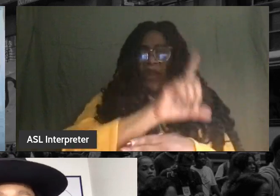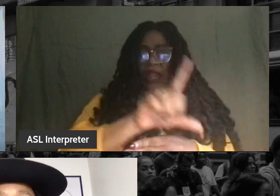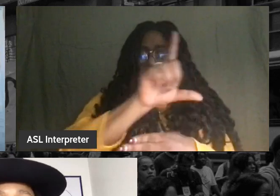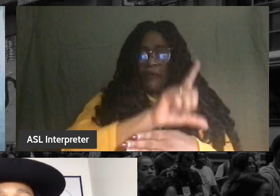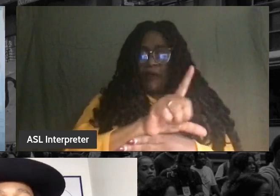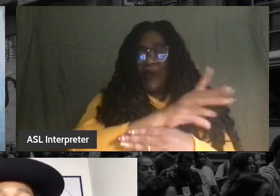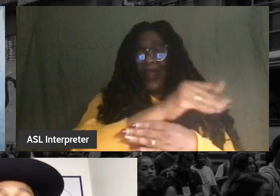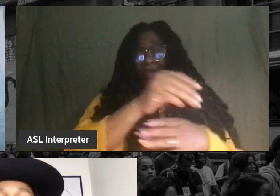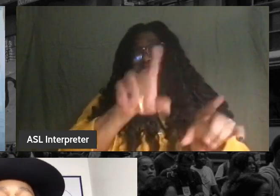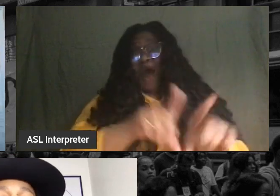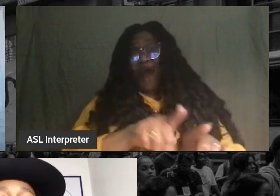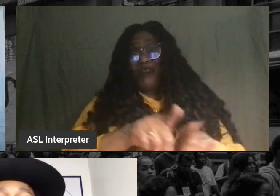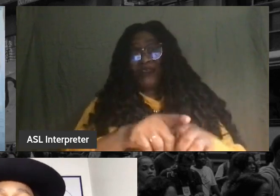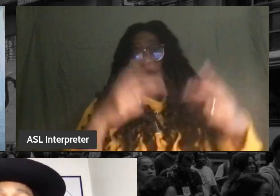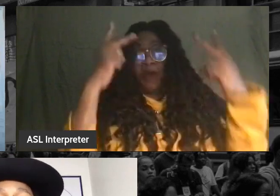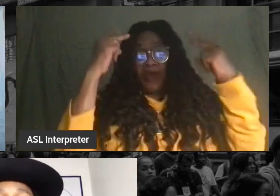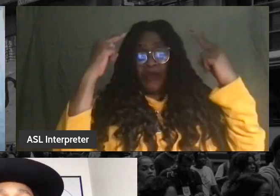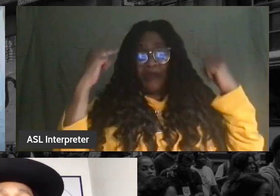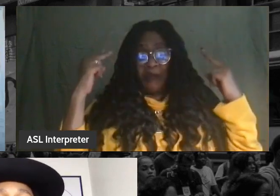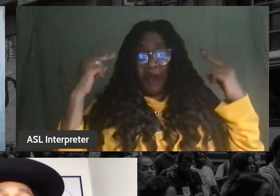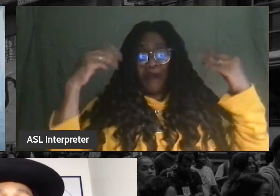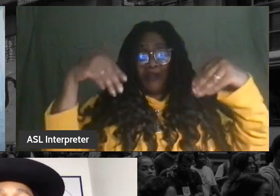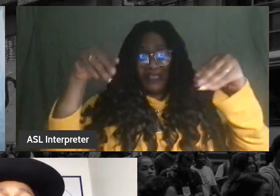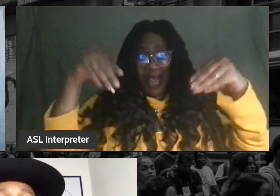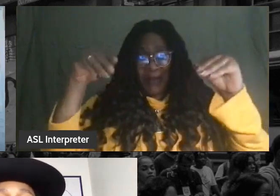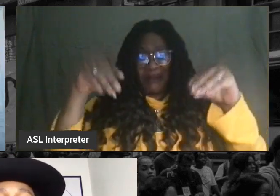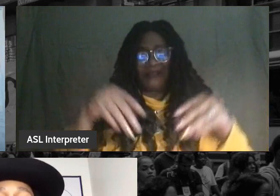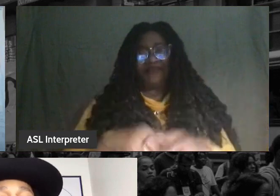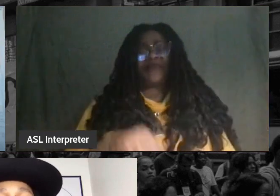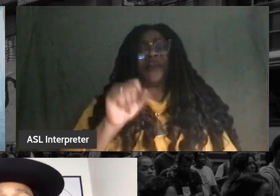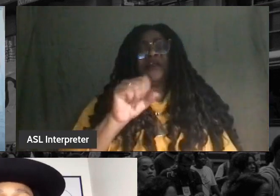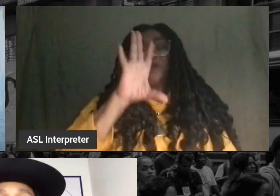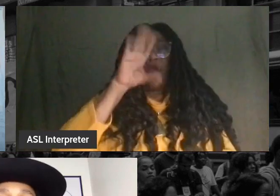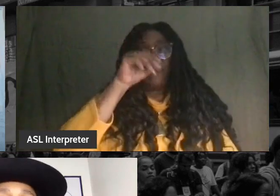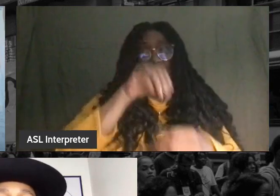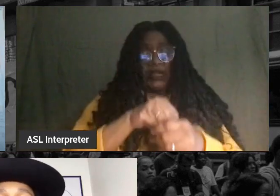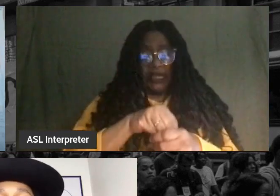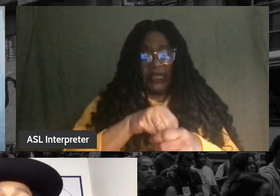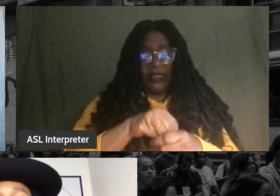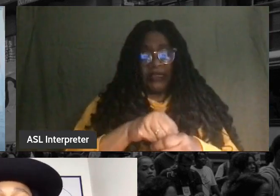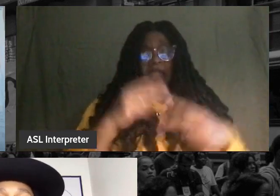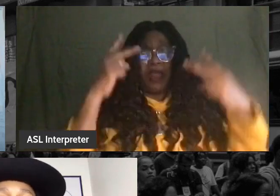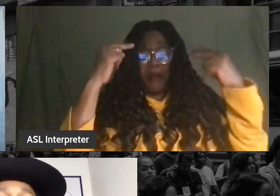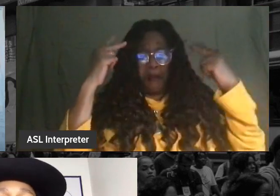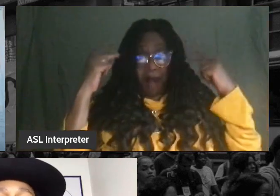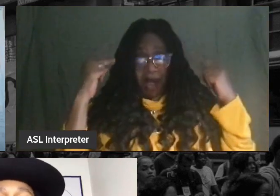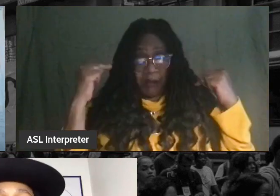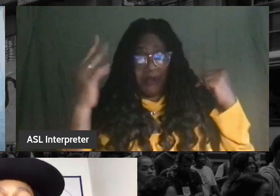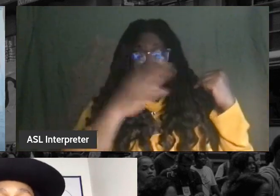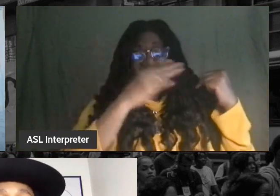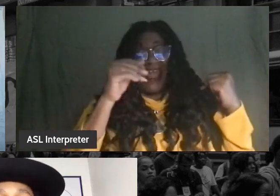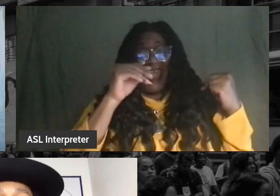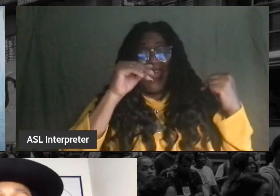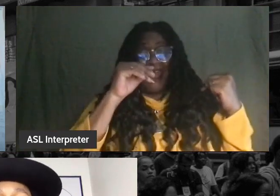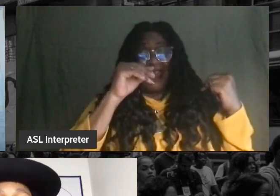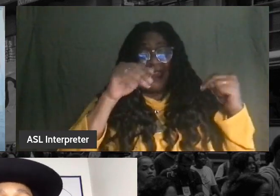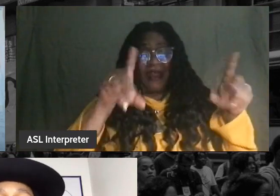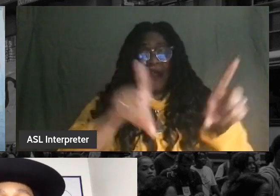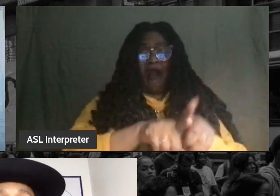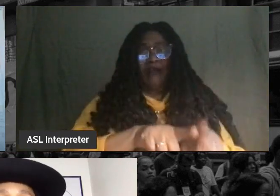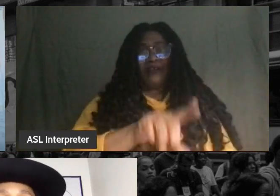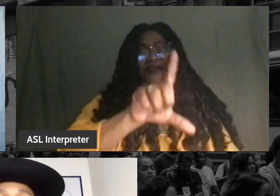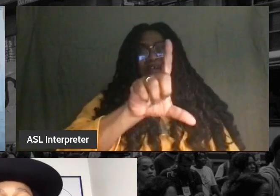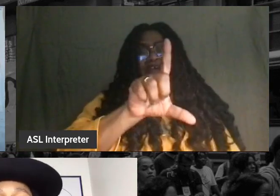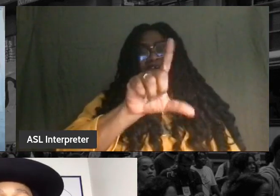color. And on those panels, I have included barbers from the community as well as LGBTQ people from